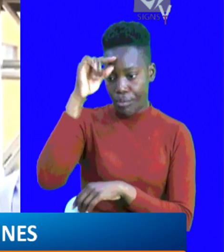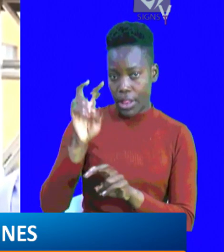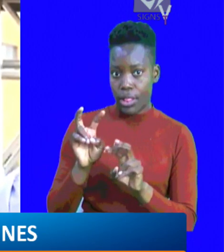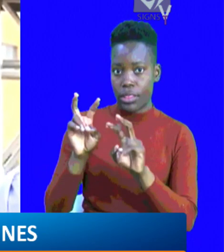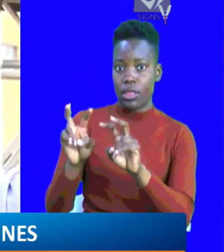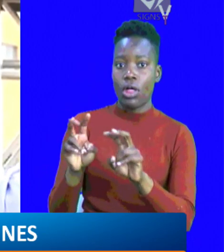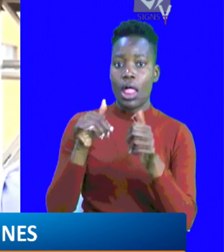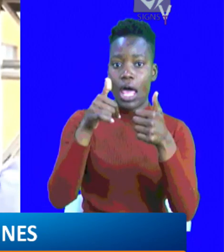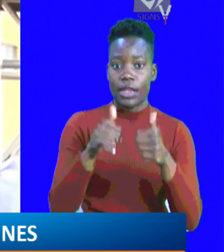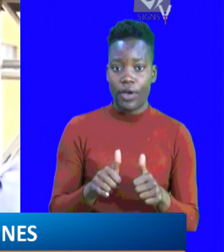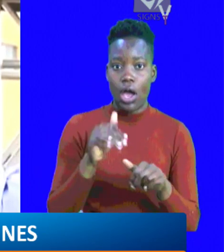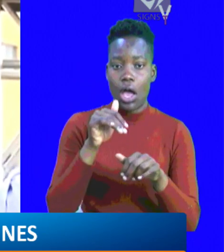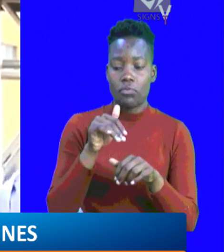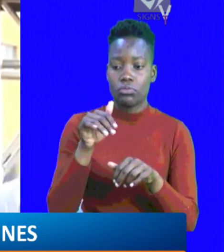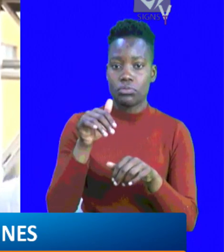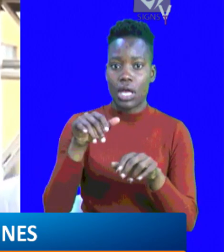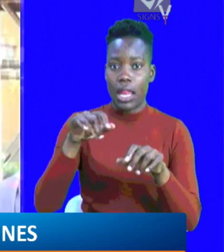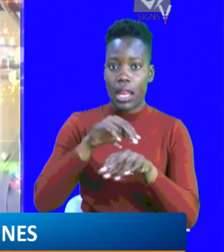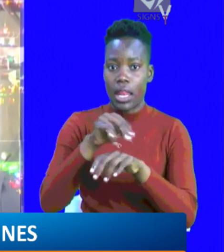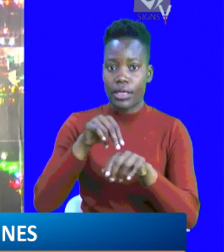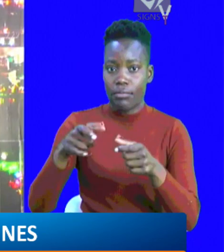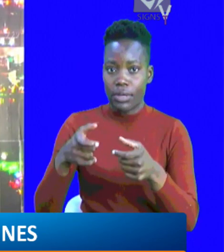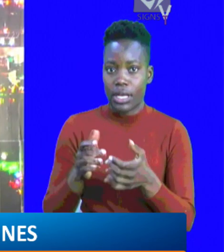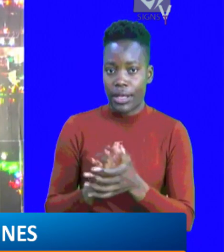Thank you.